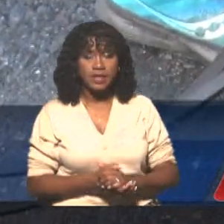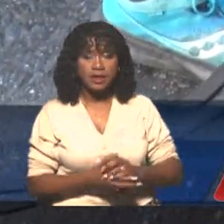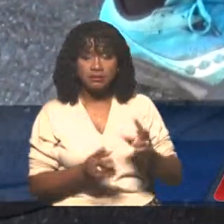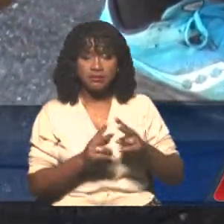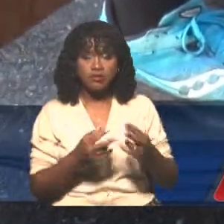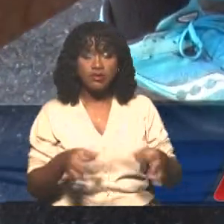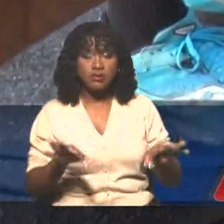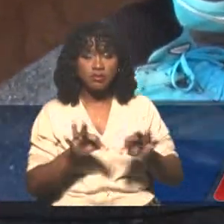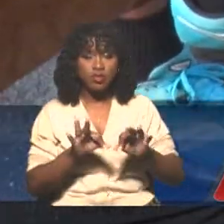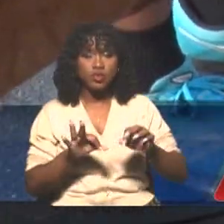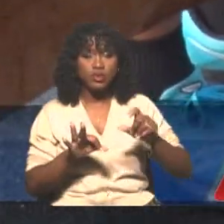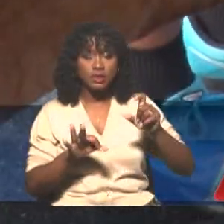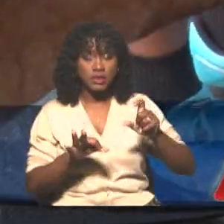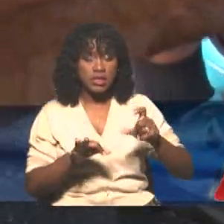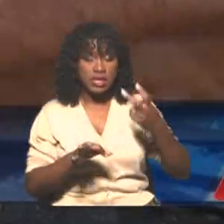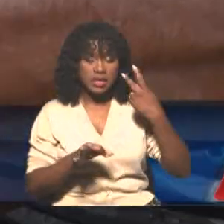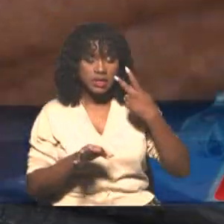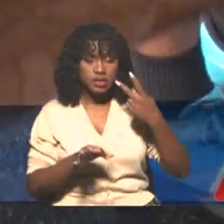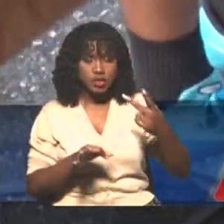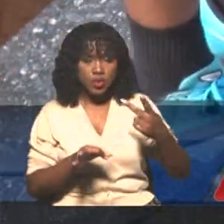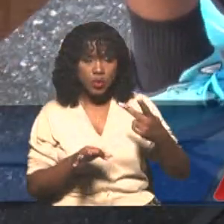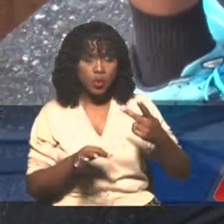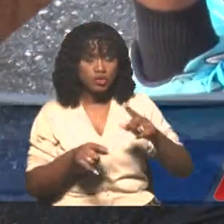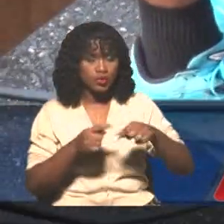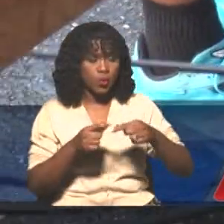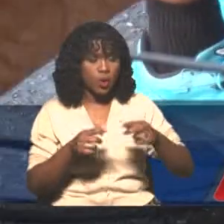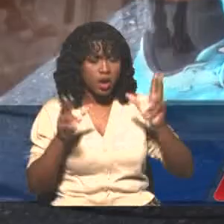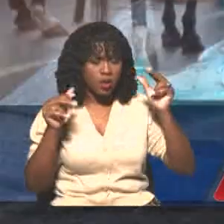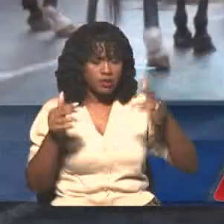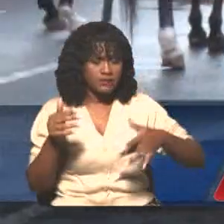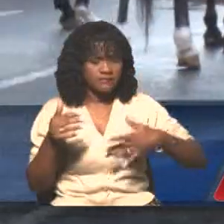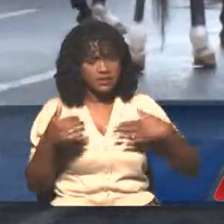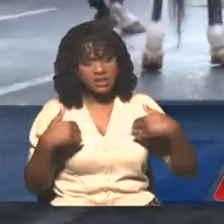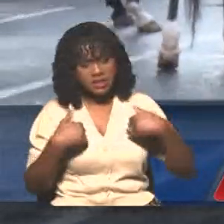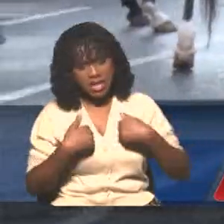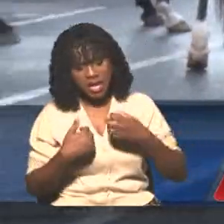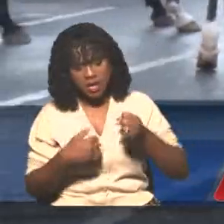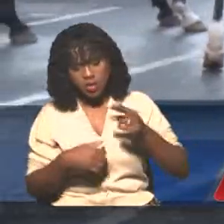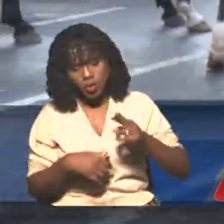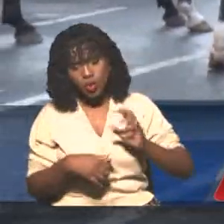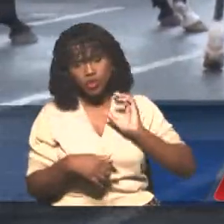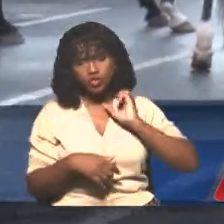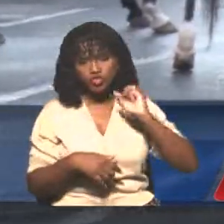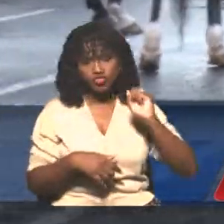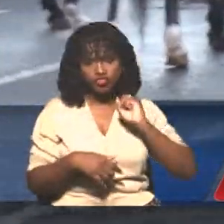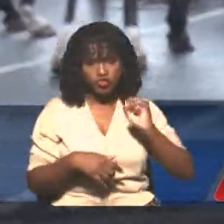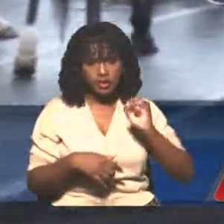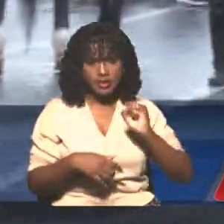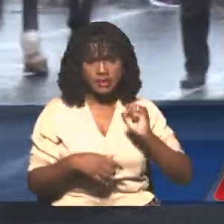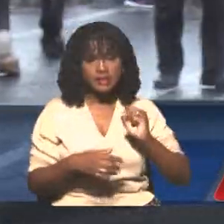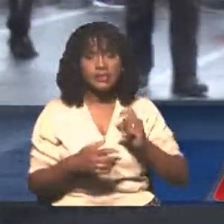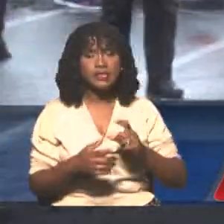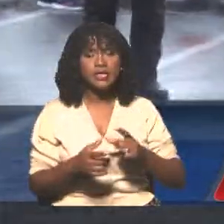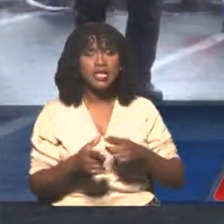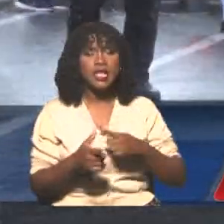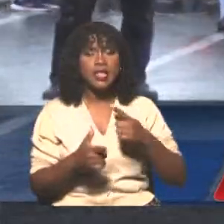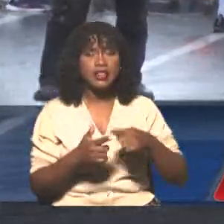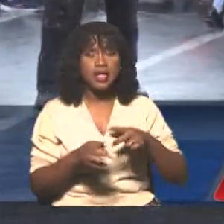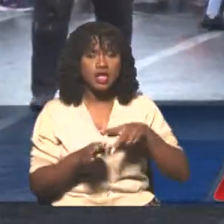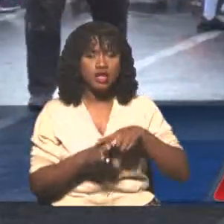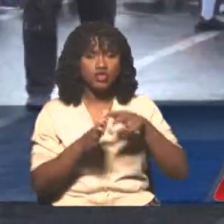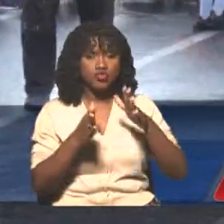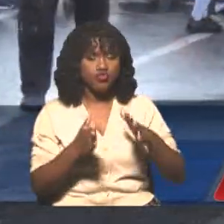essential. Riders are trained to look for signs of stress or fatigue, and if a horse is showing signs of distress, the rider will